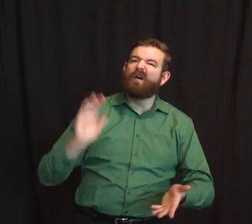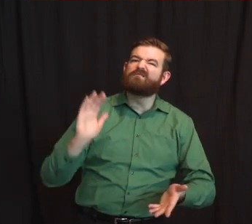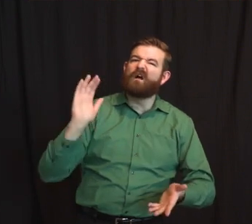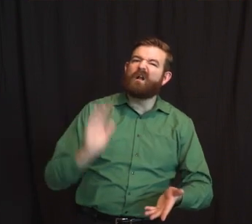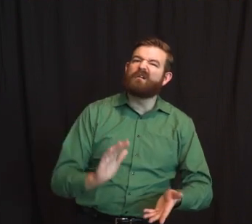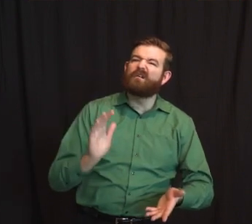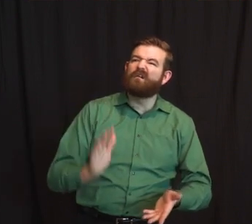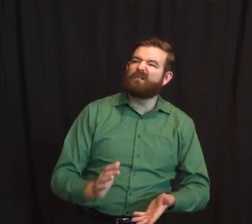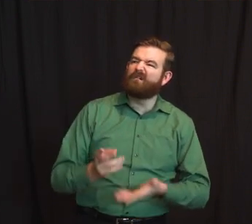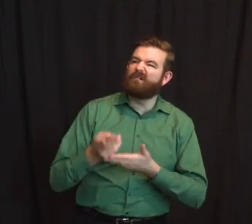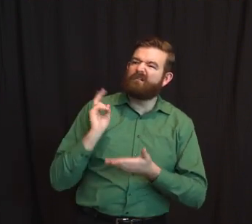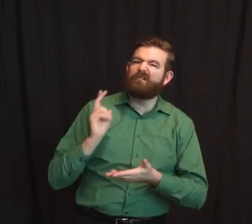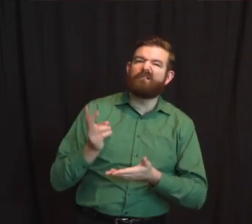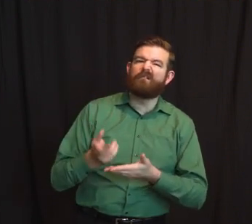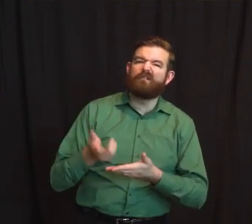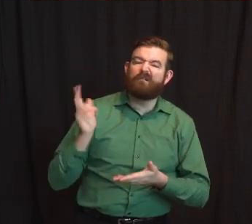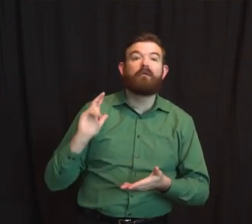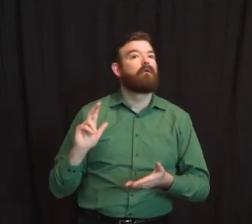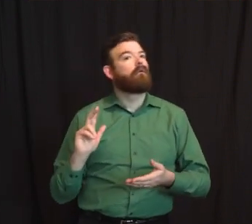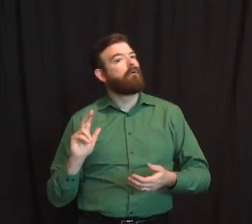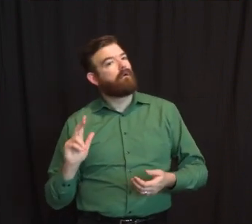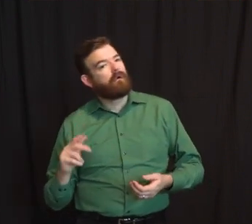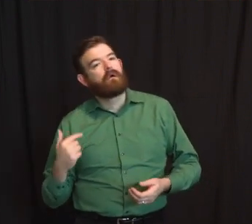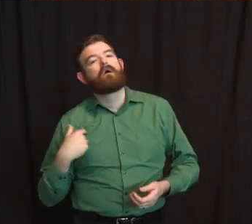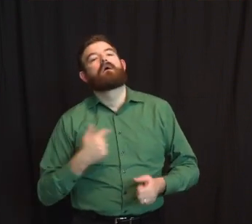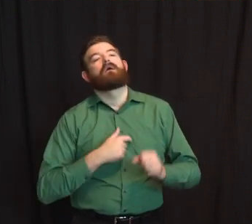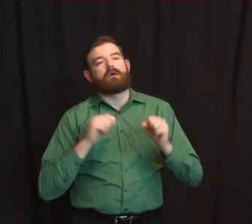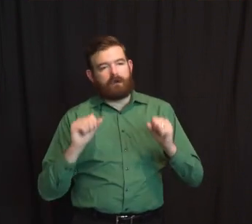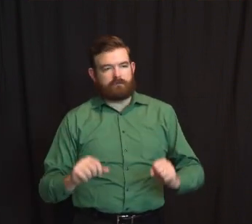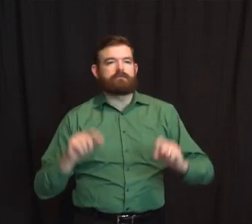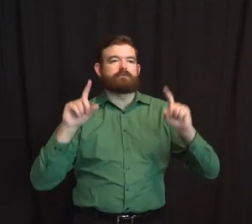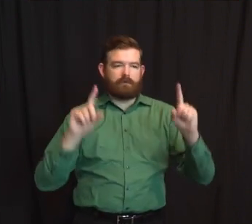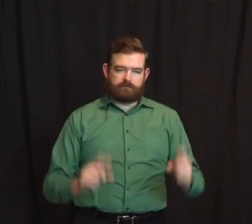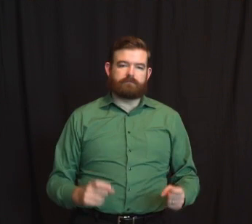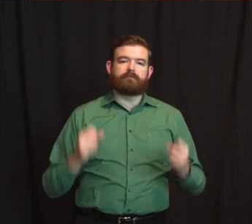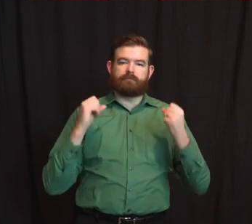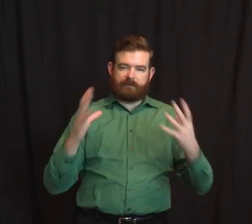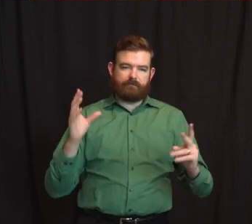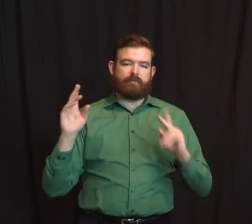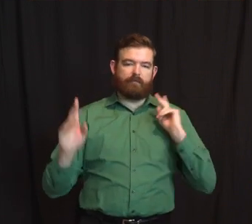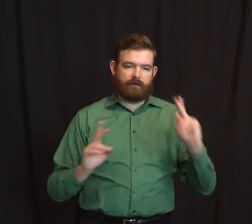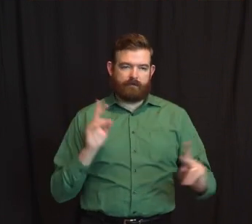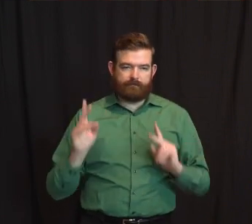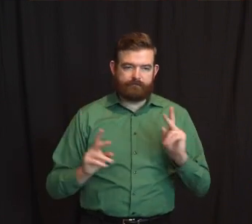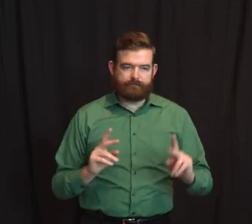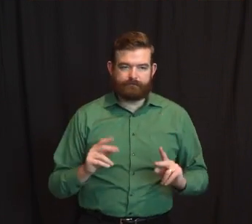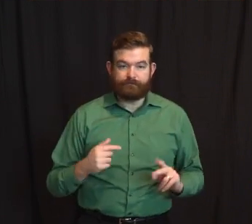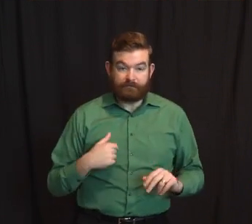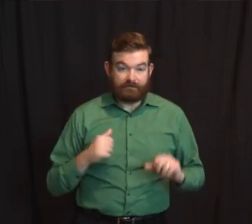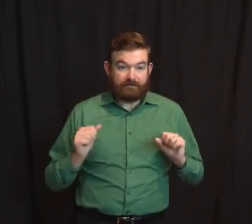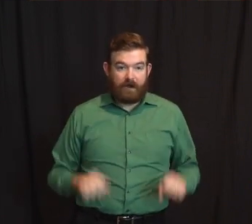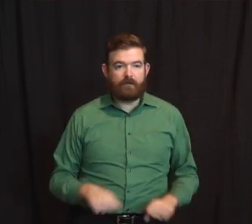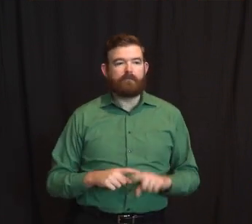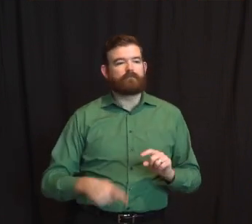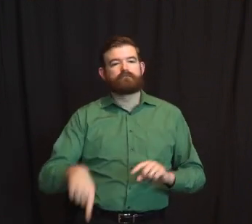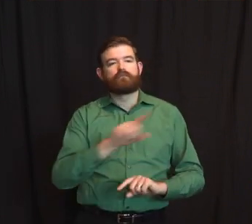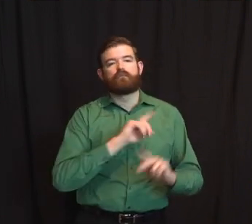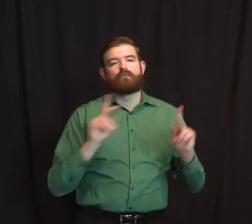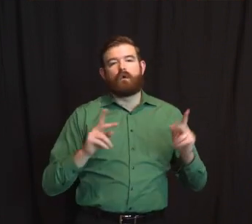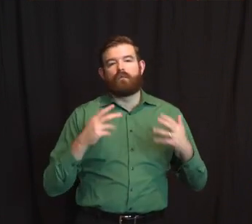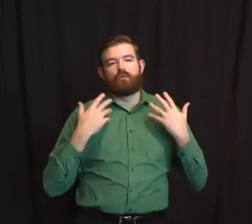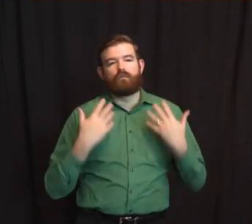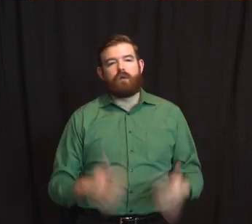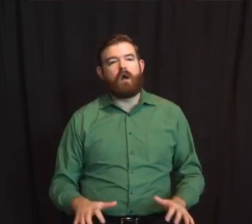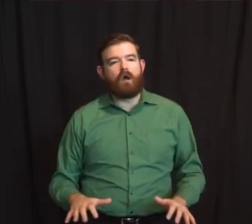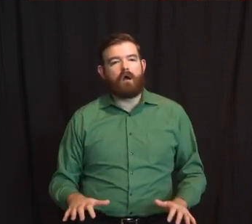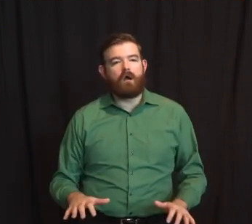Testing capacity has gone up almost every day. Don't confuse demand with supply. I have this conversation with my family